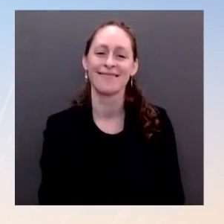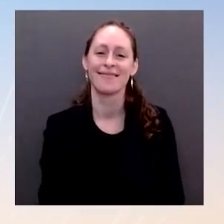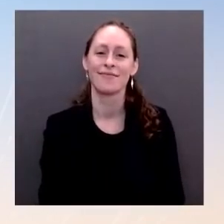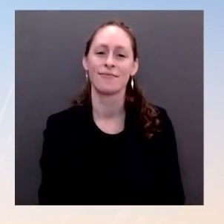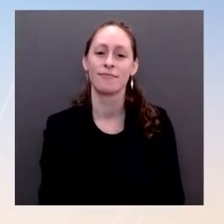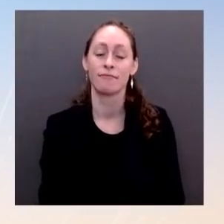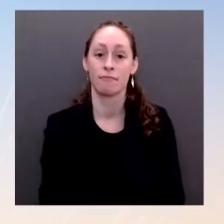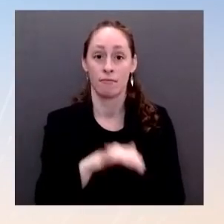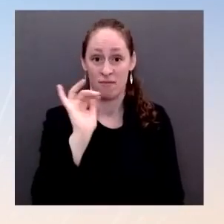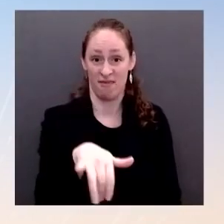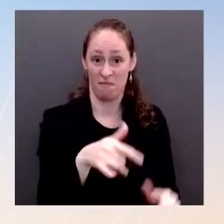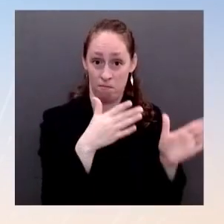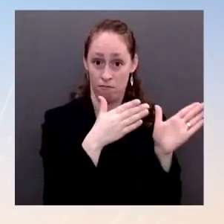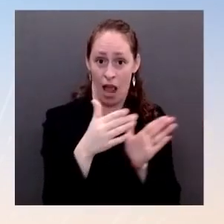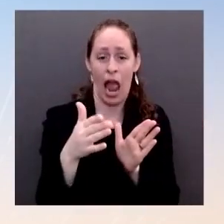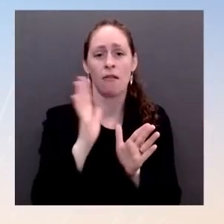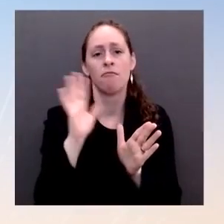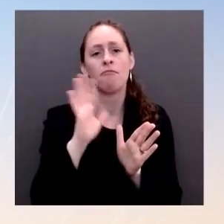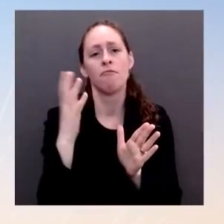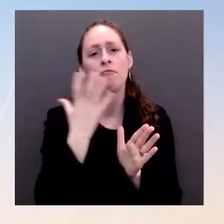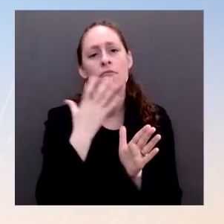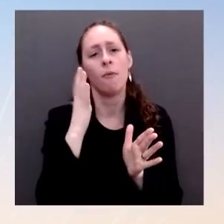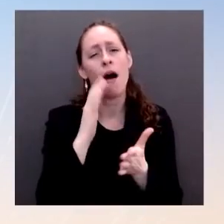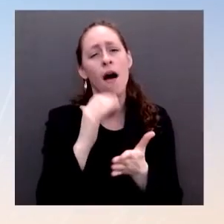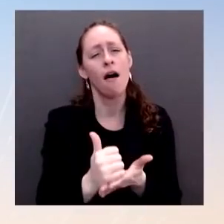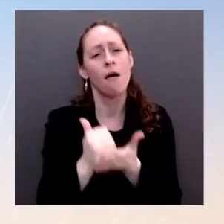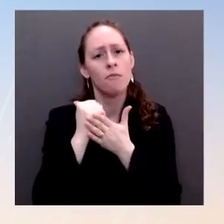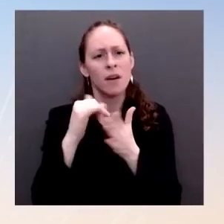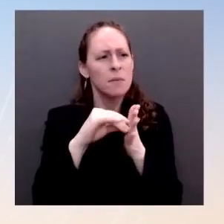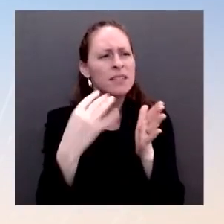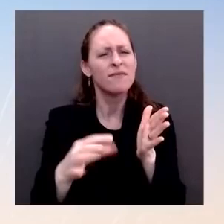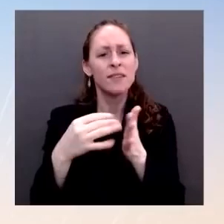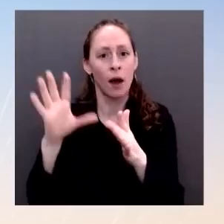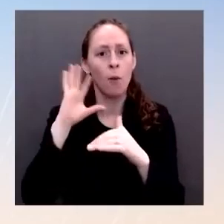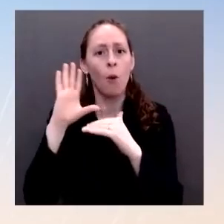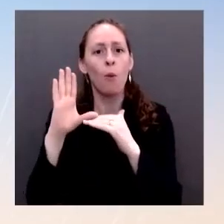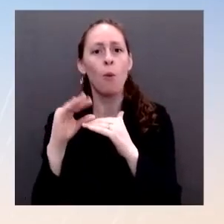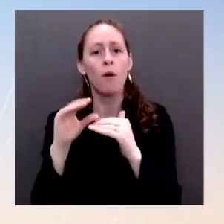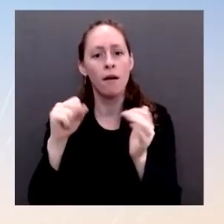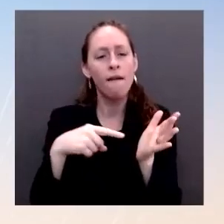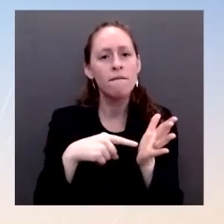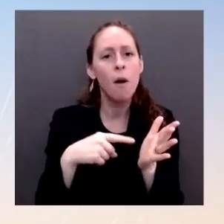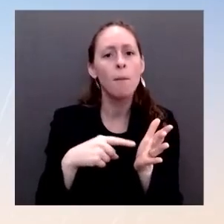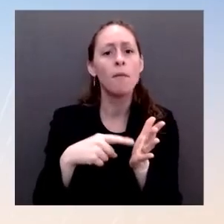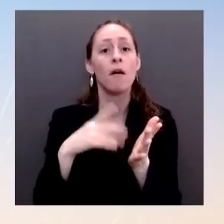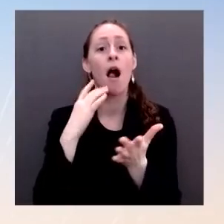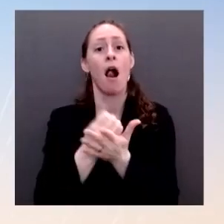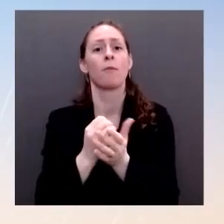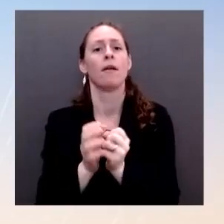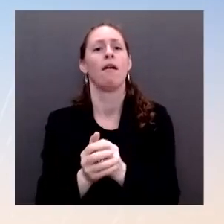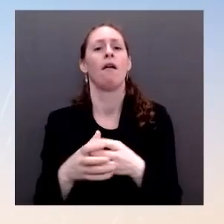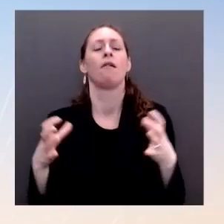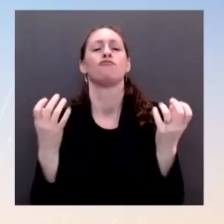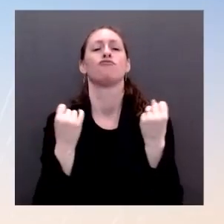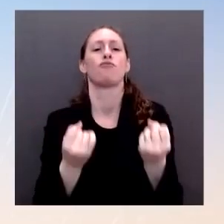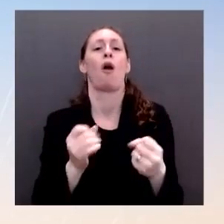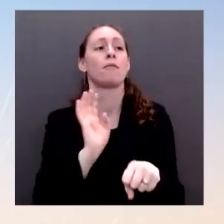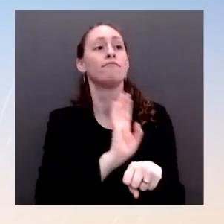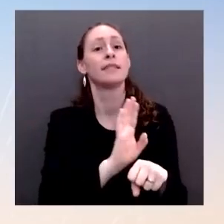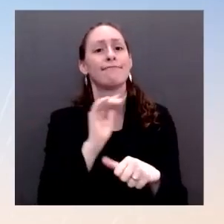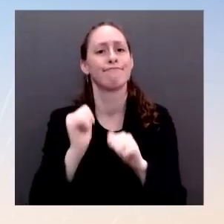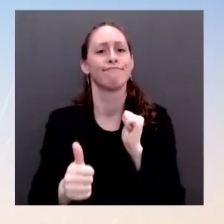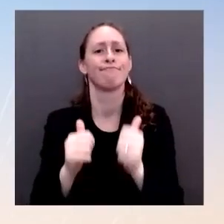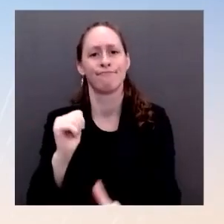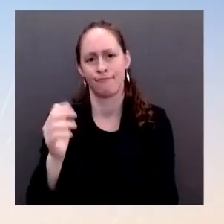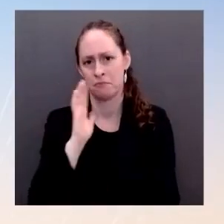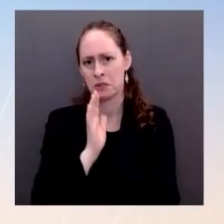and construction jobs across the country, and strengthen our economy. For 3 decades, America has lost semiconductor manufacturing to countries like